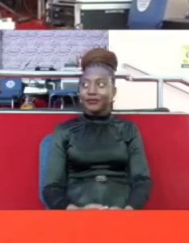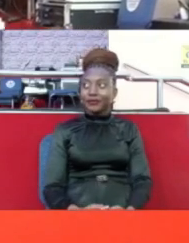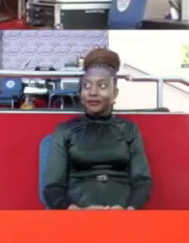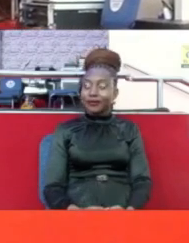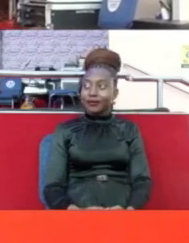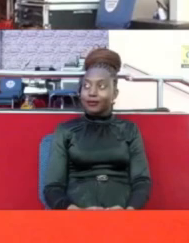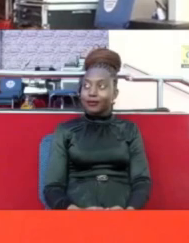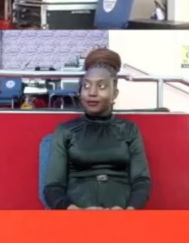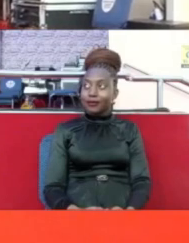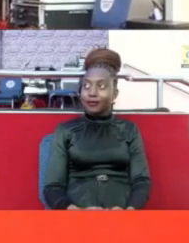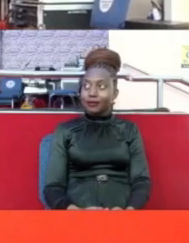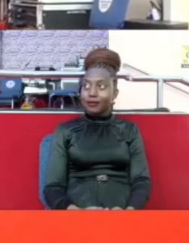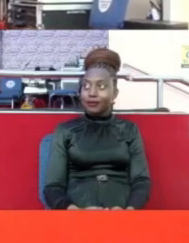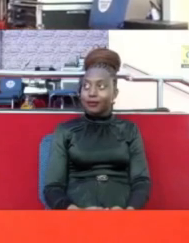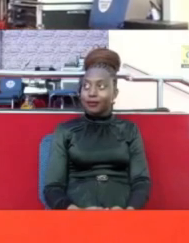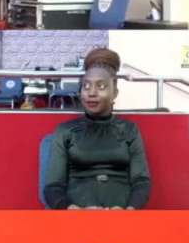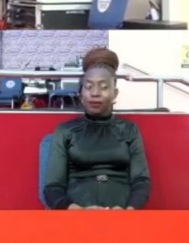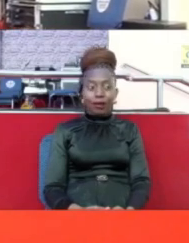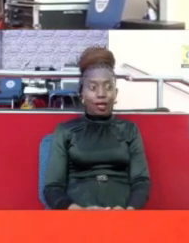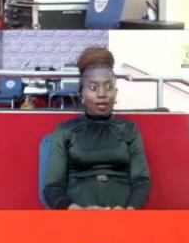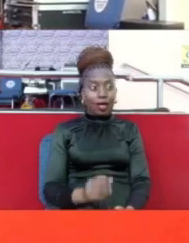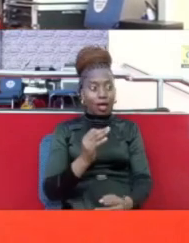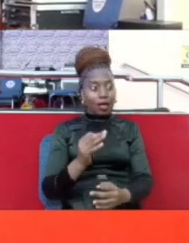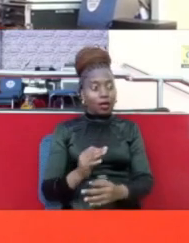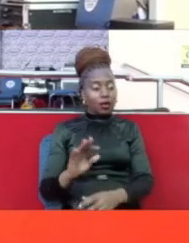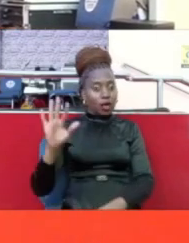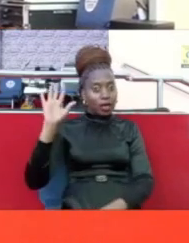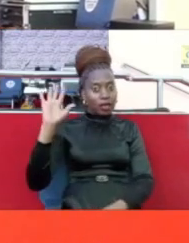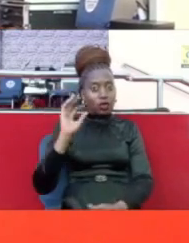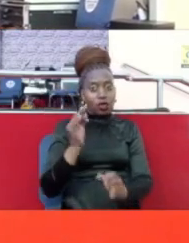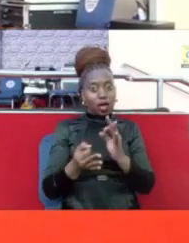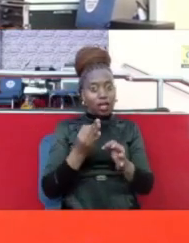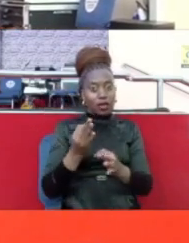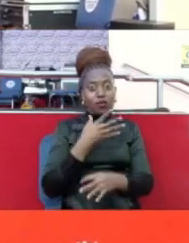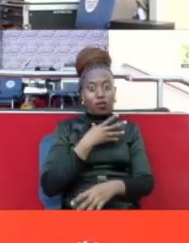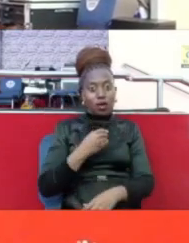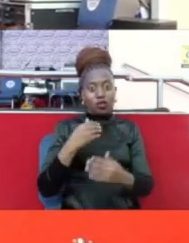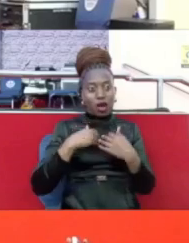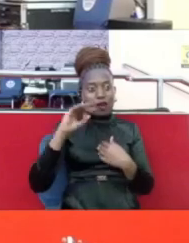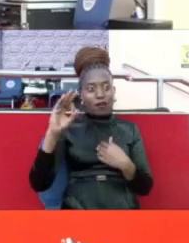can you raise your right hand if you're willing to help add a third service?